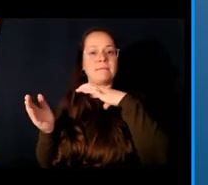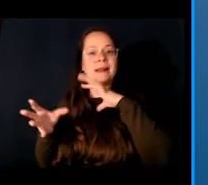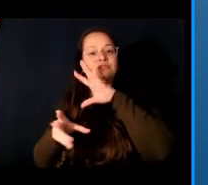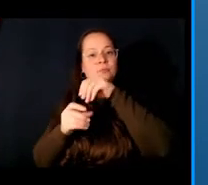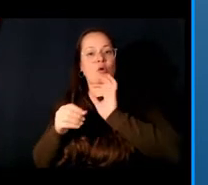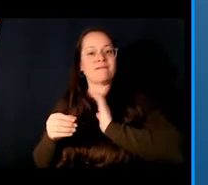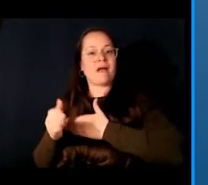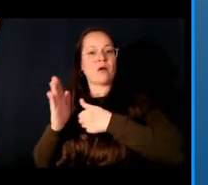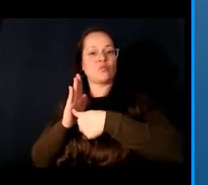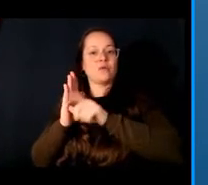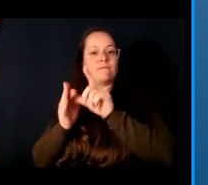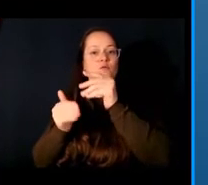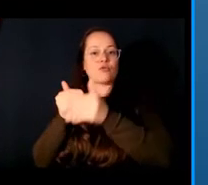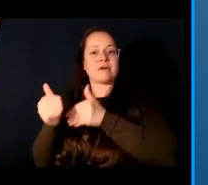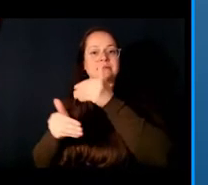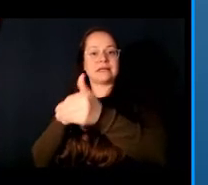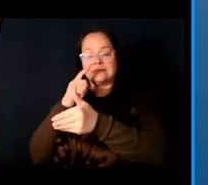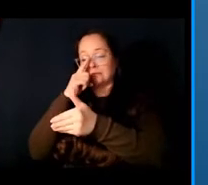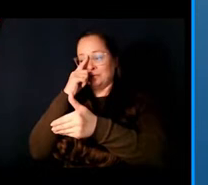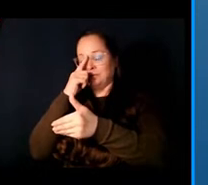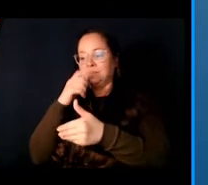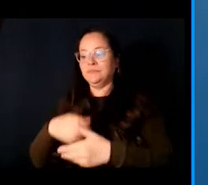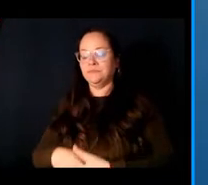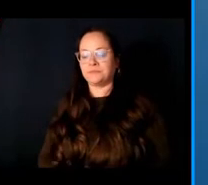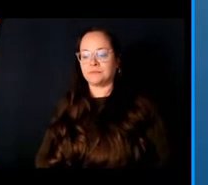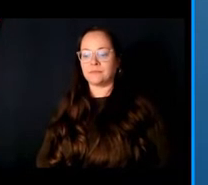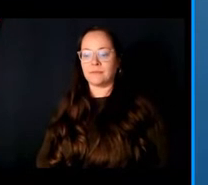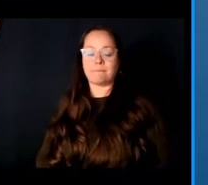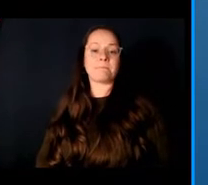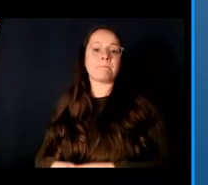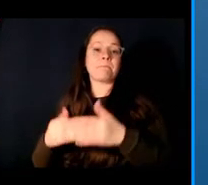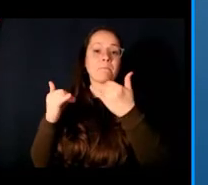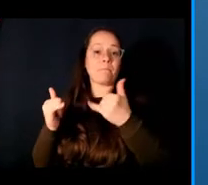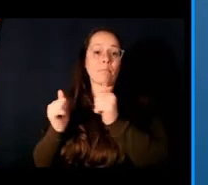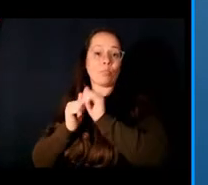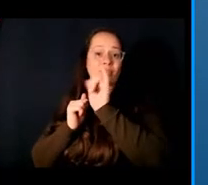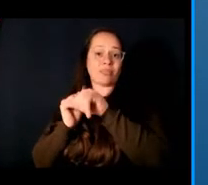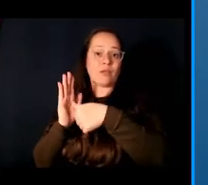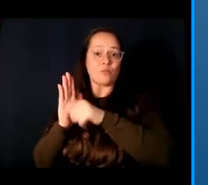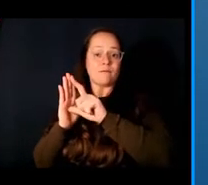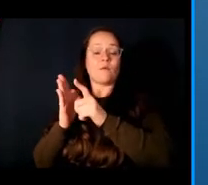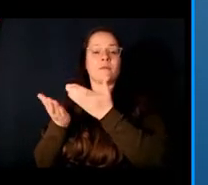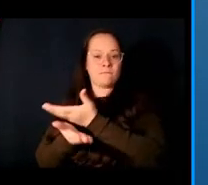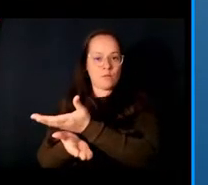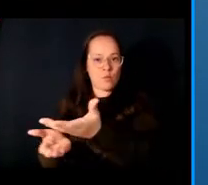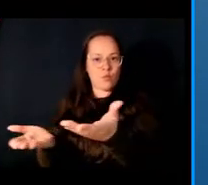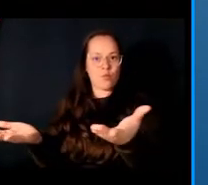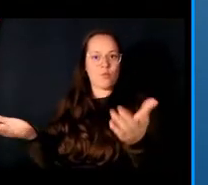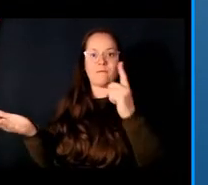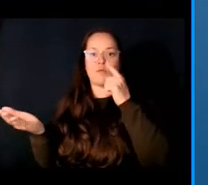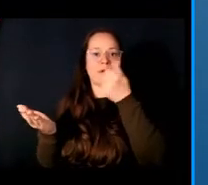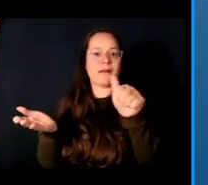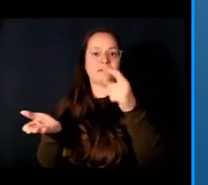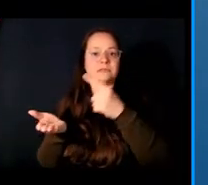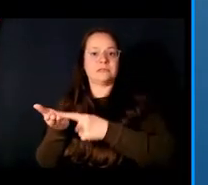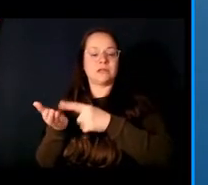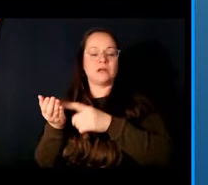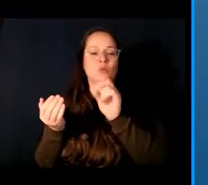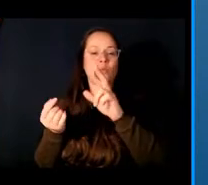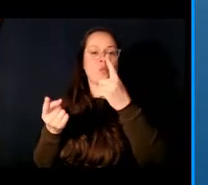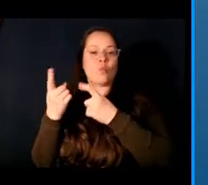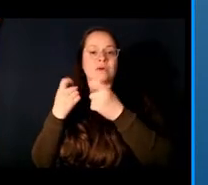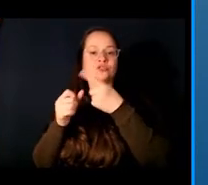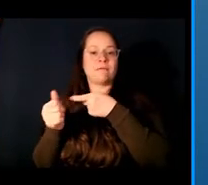our review process with that overview the floor is now open for any discussion or questions